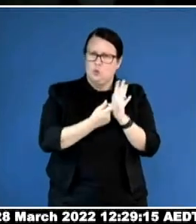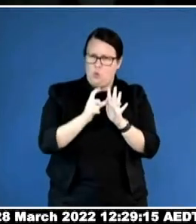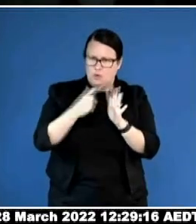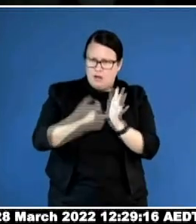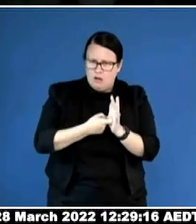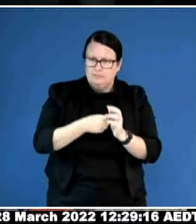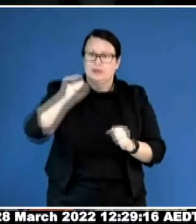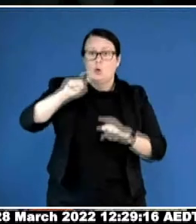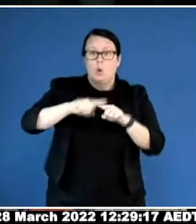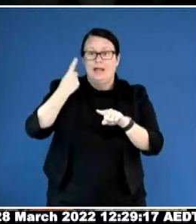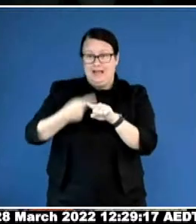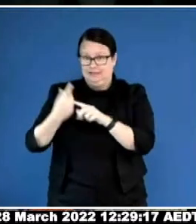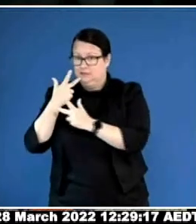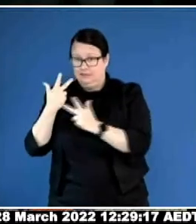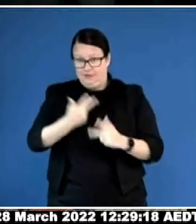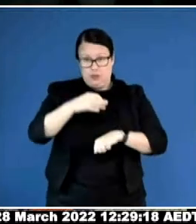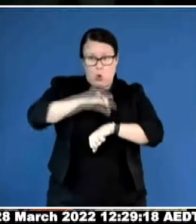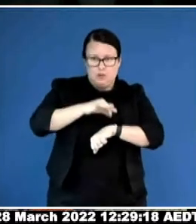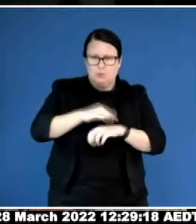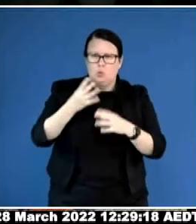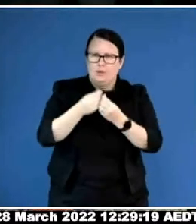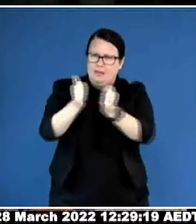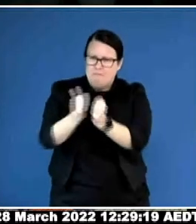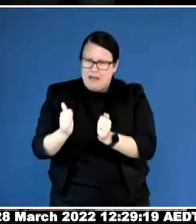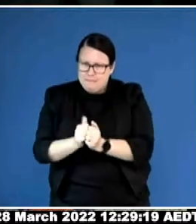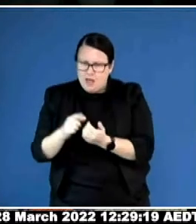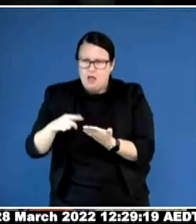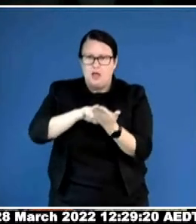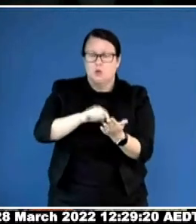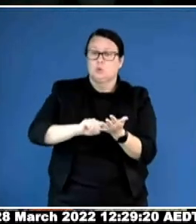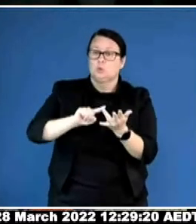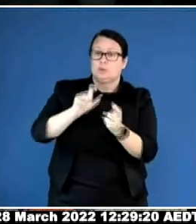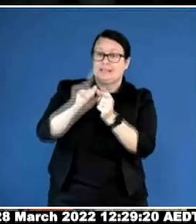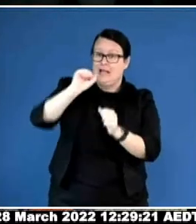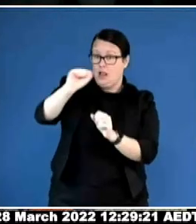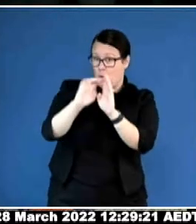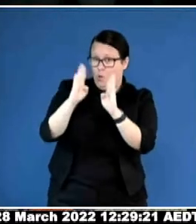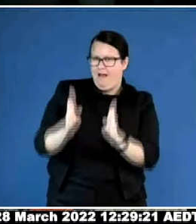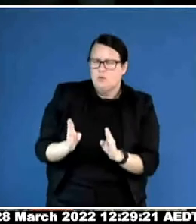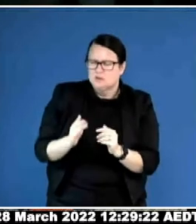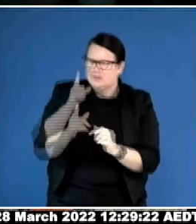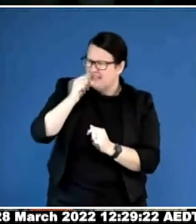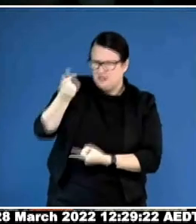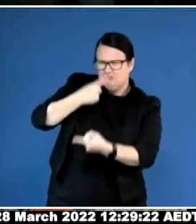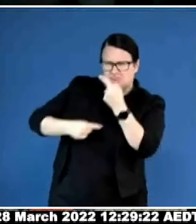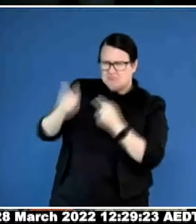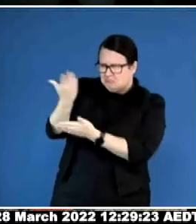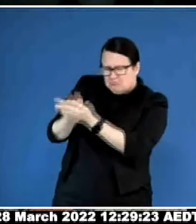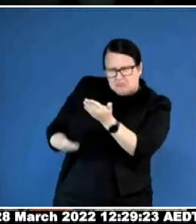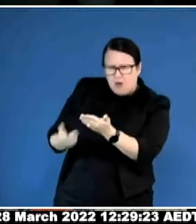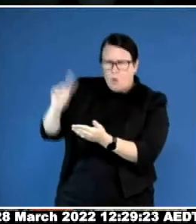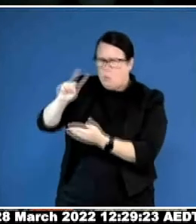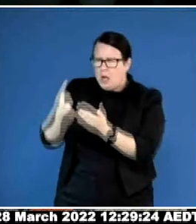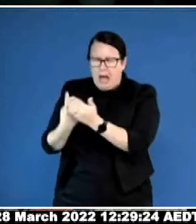papers, and this concerned selling your house. What can you tell the Royal Commission about how that came